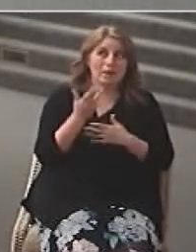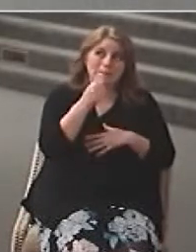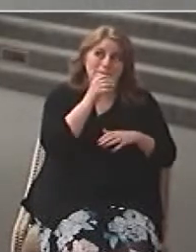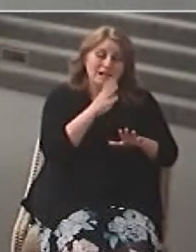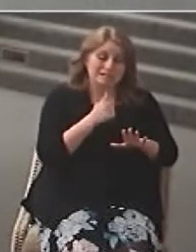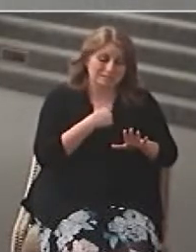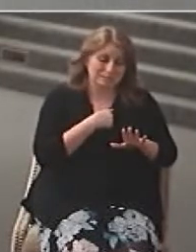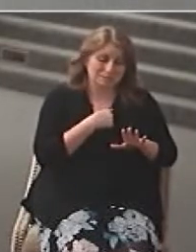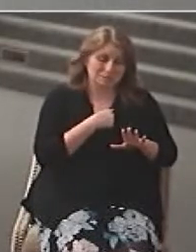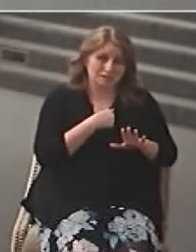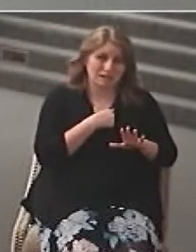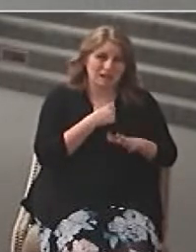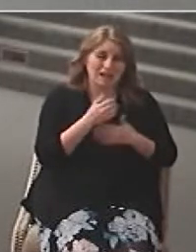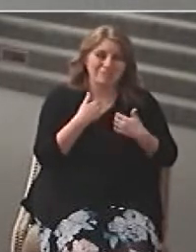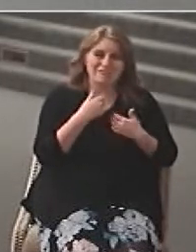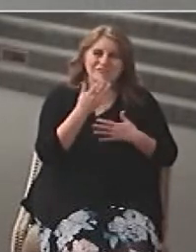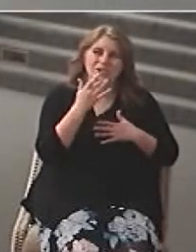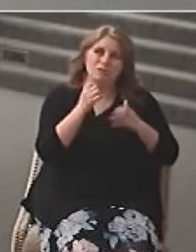favor with God.